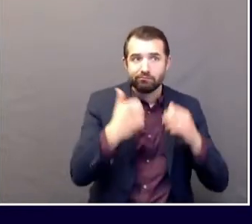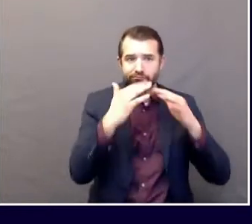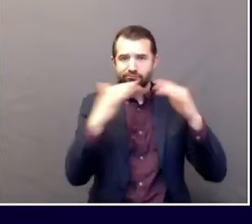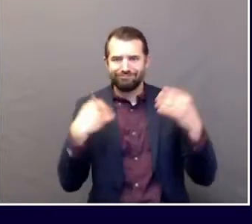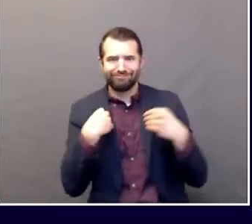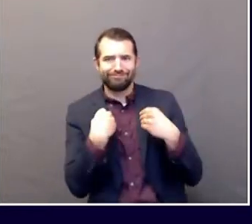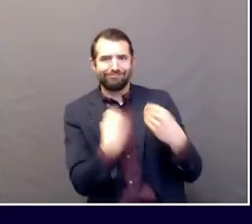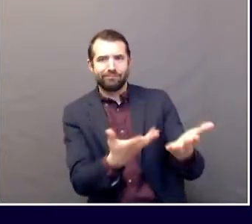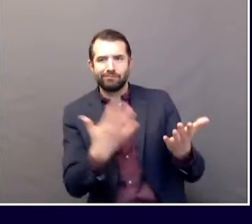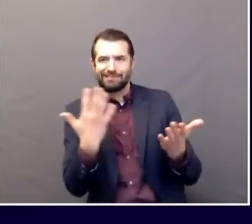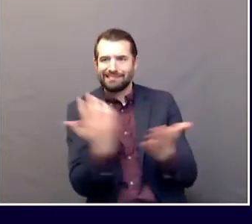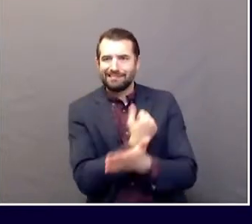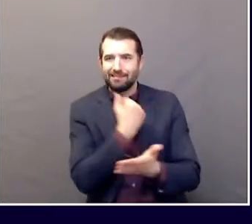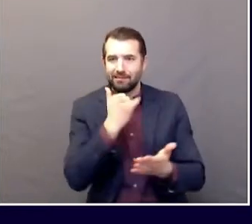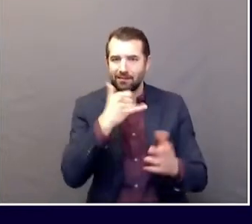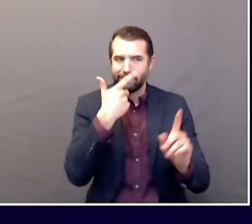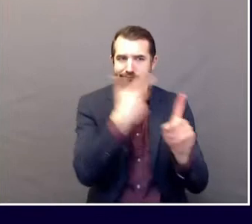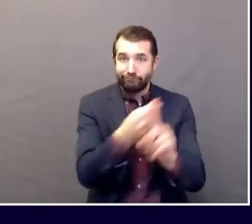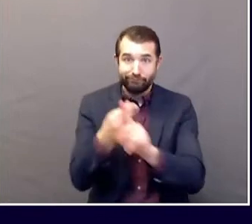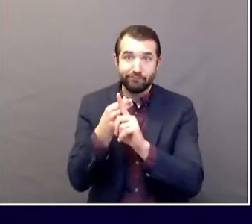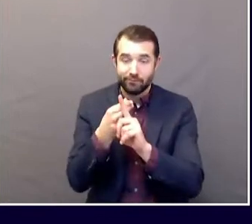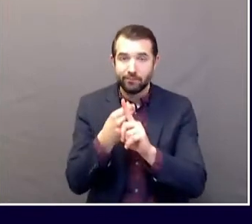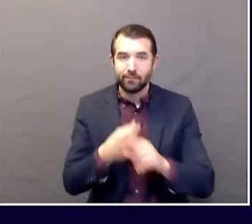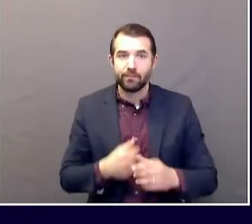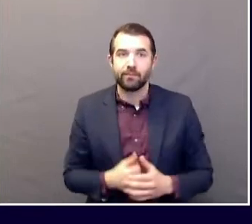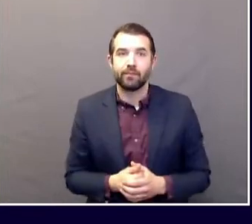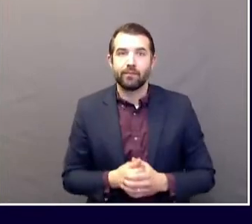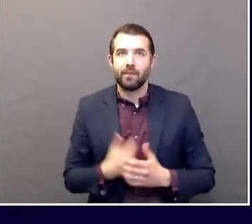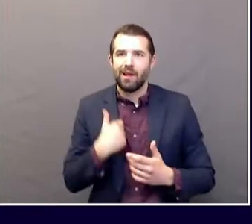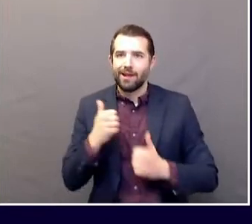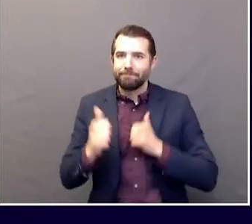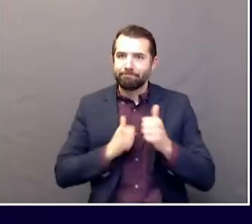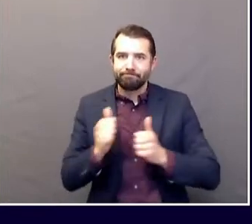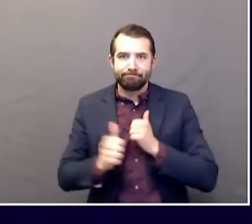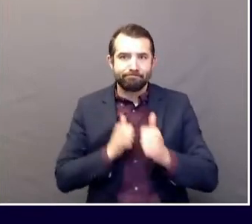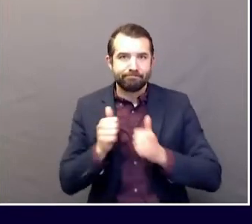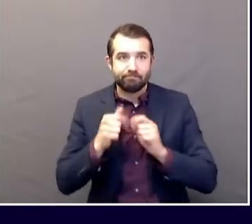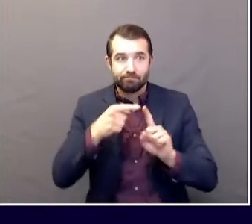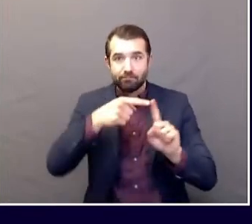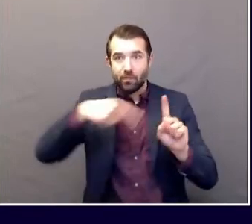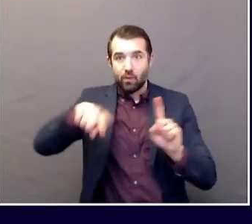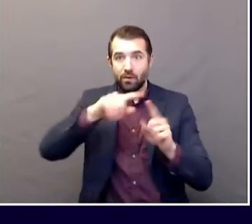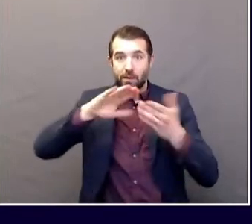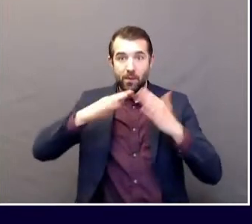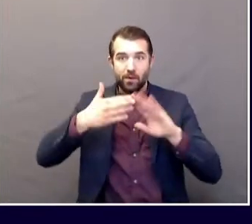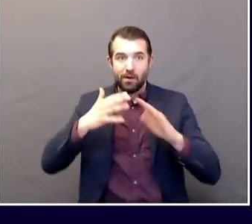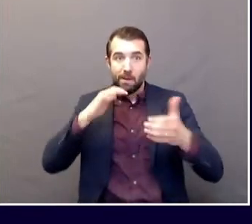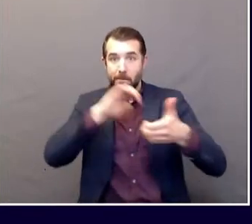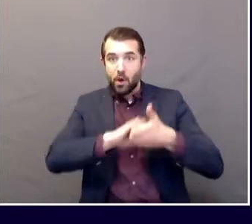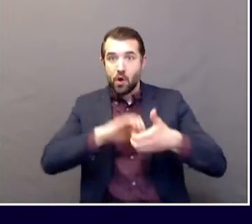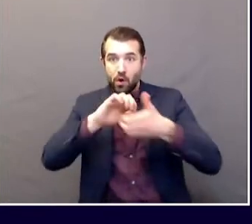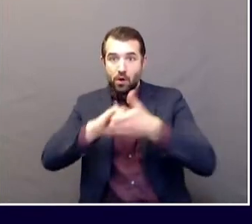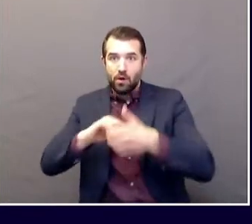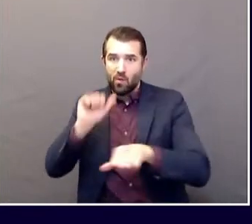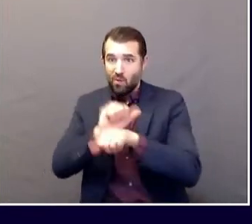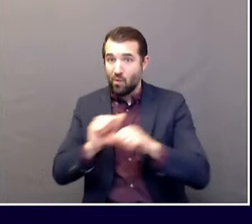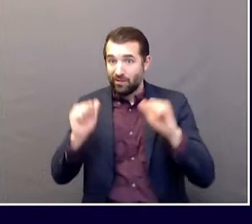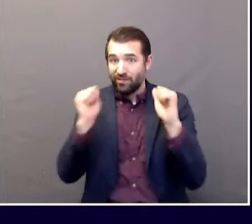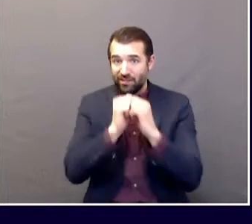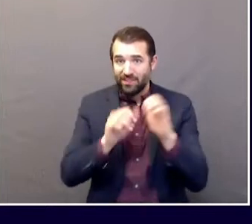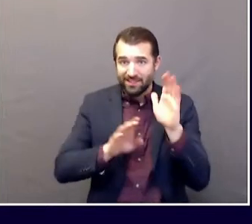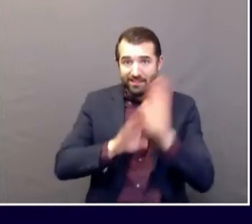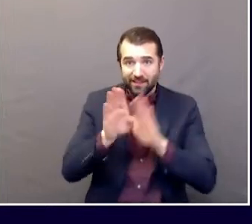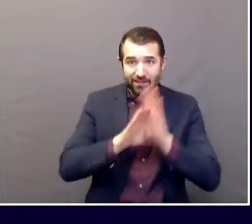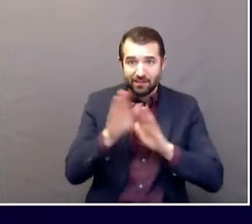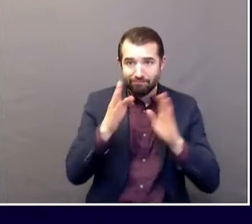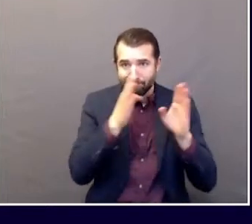are working aggressively with these communities because we want them to help, develop those plans, them to